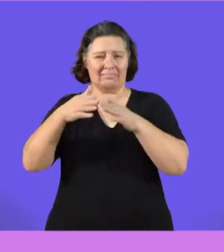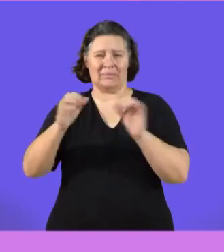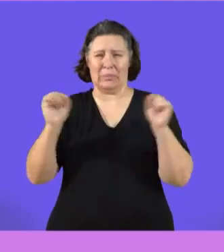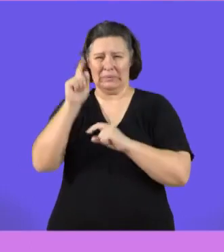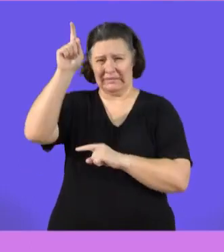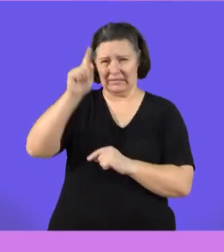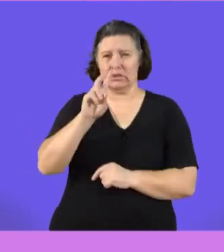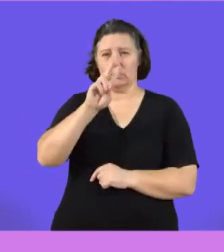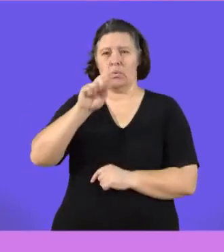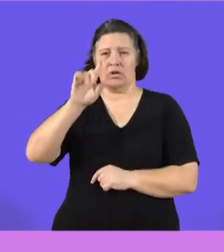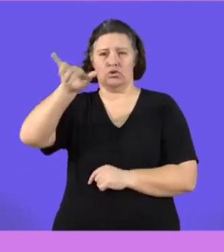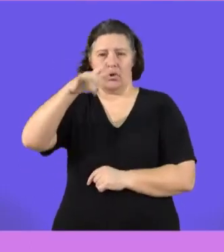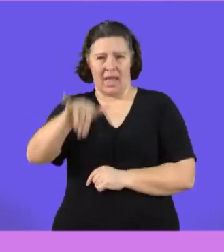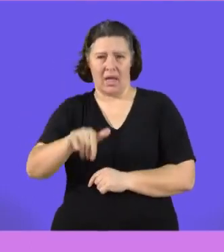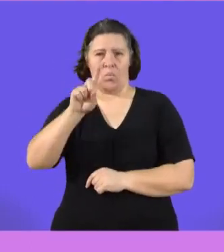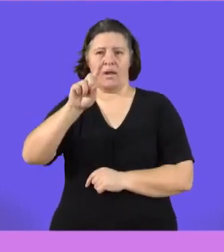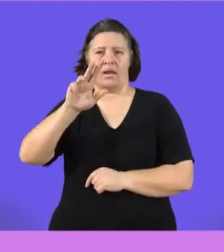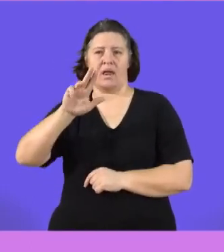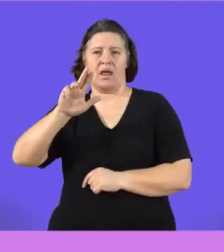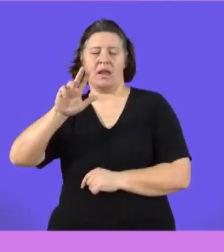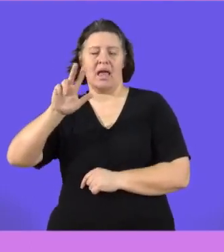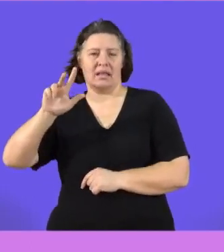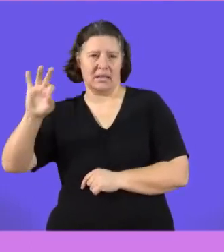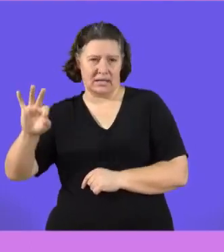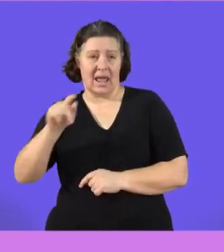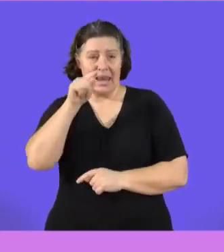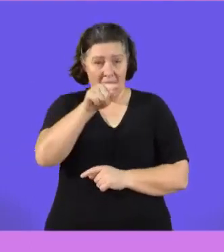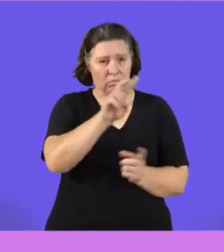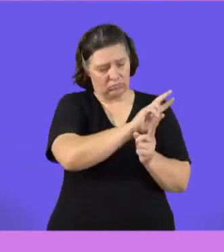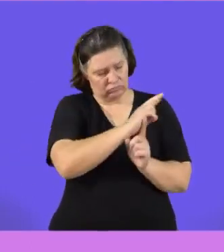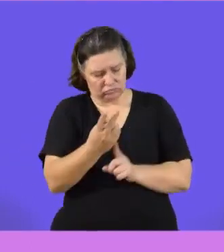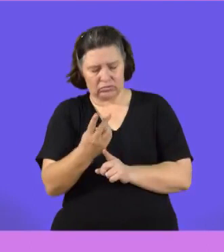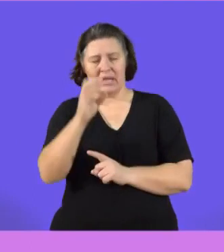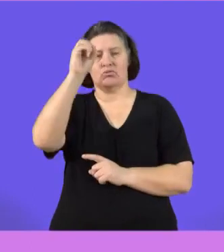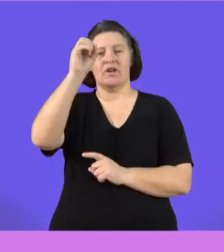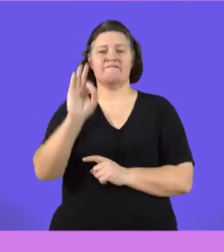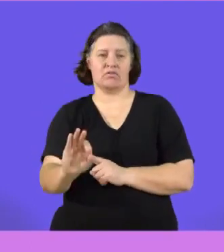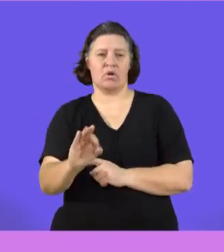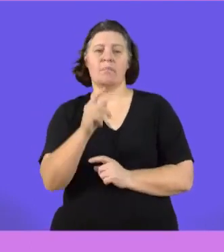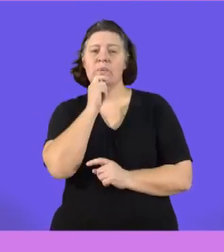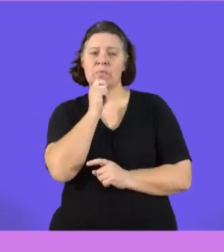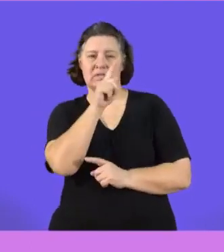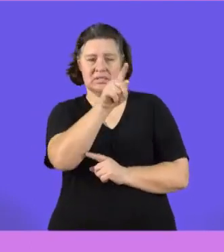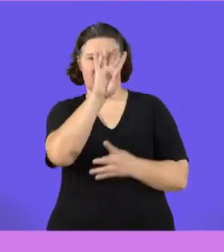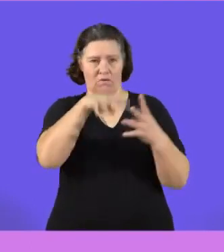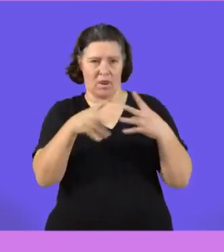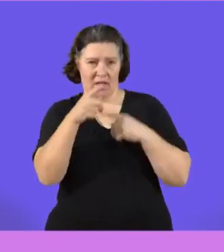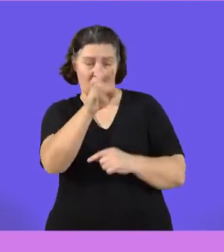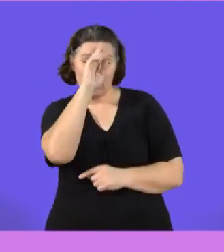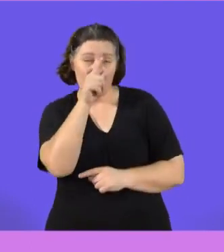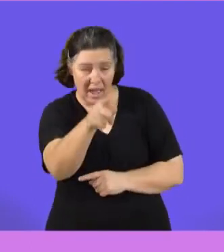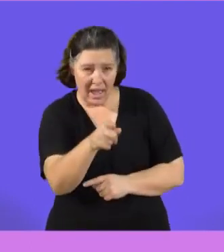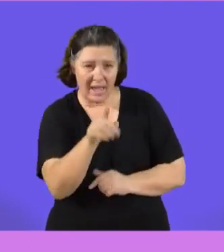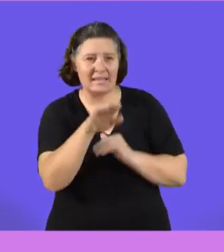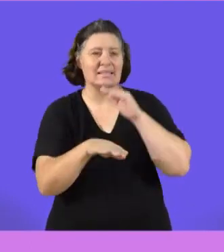measurements. Convert this temperature to degrees Fahrenheit. Right? You may use the following formula. Okay, so remember I